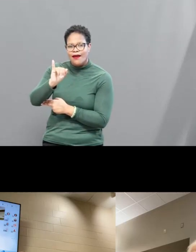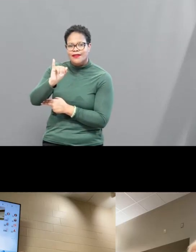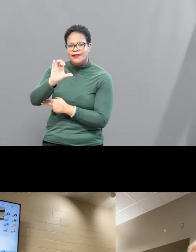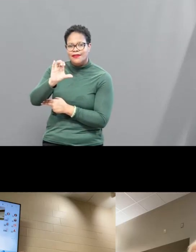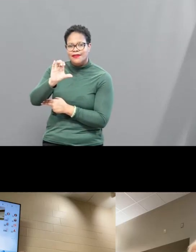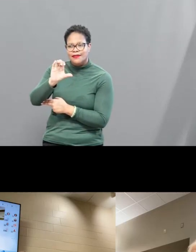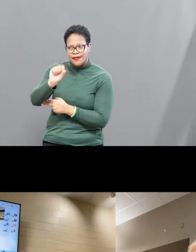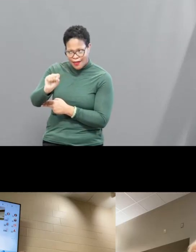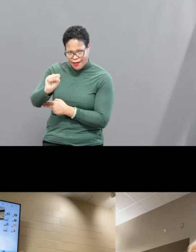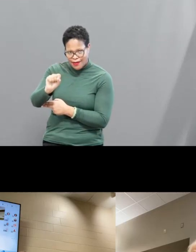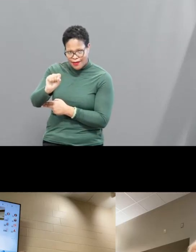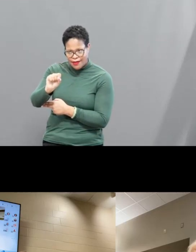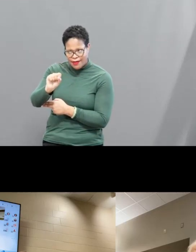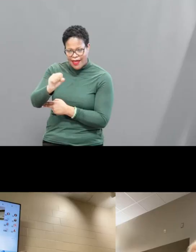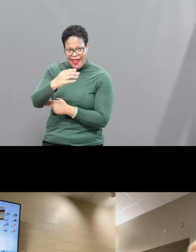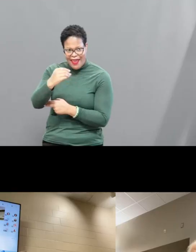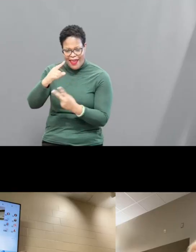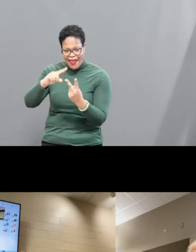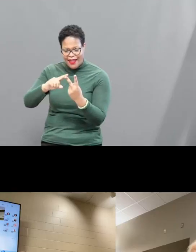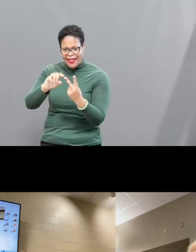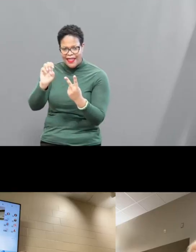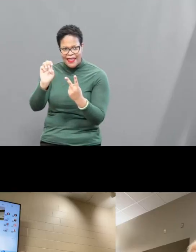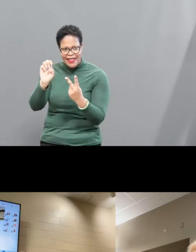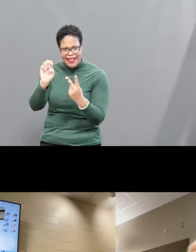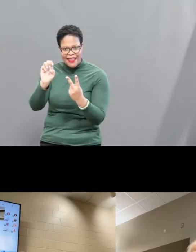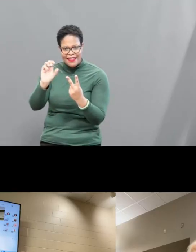Qualtrics, and ECATS,